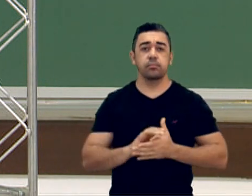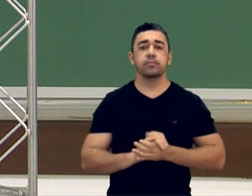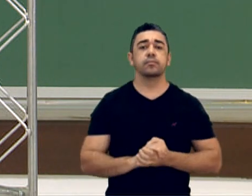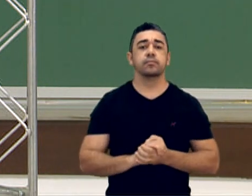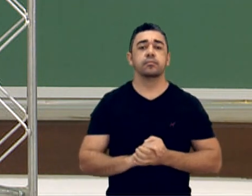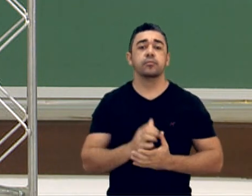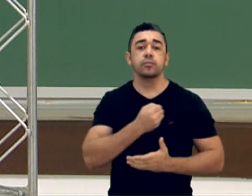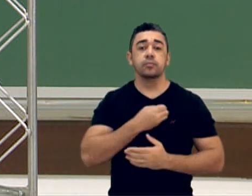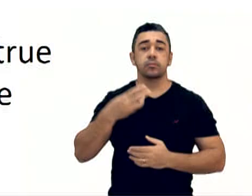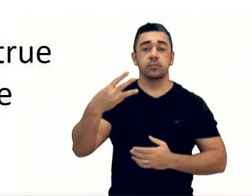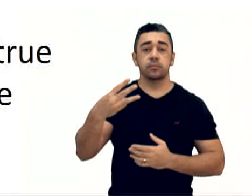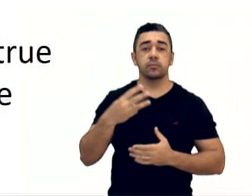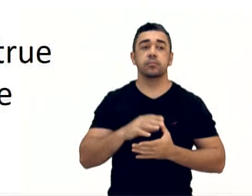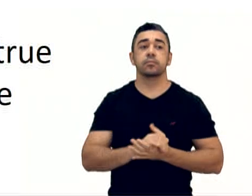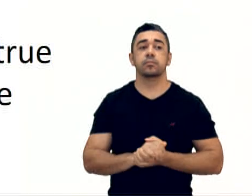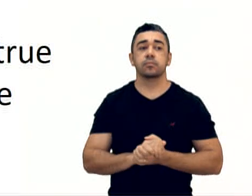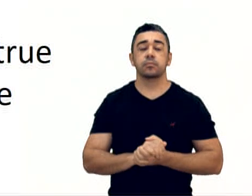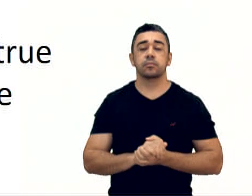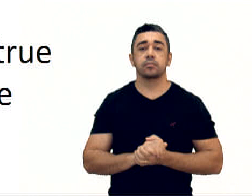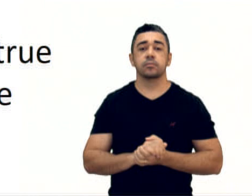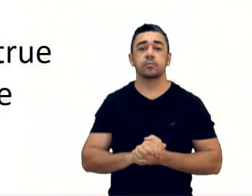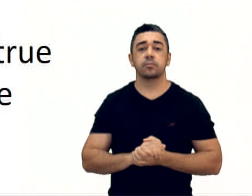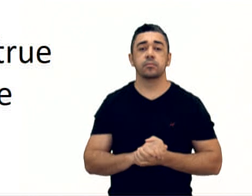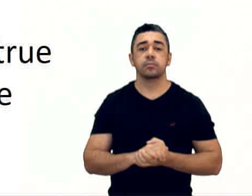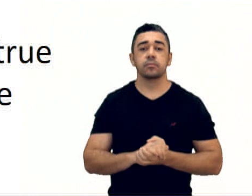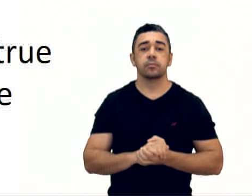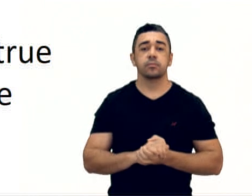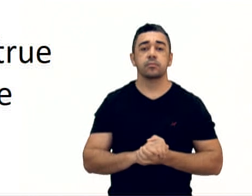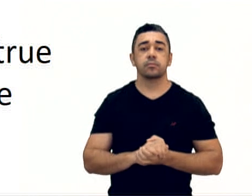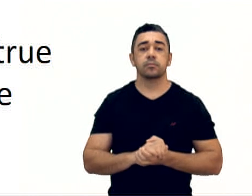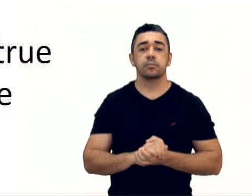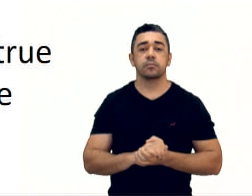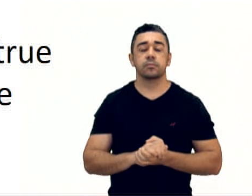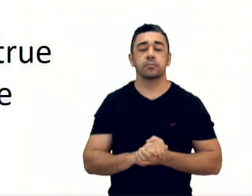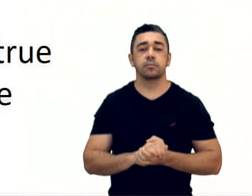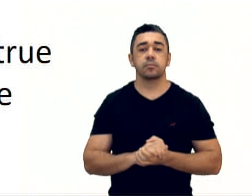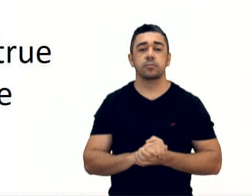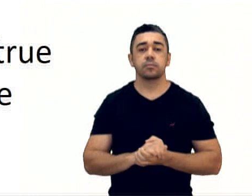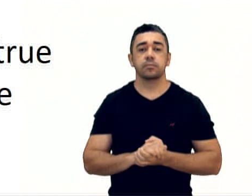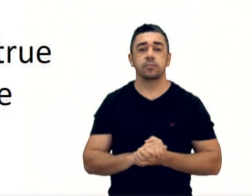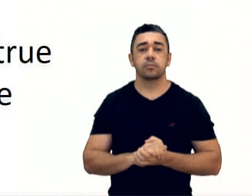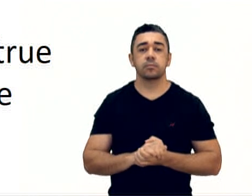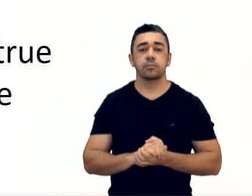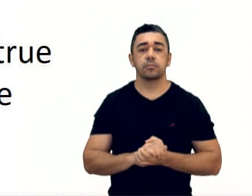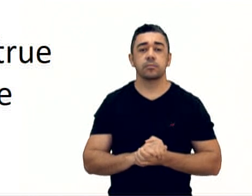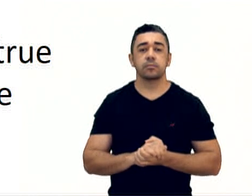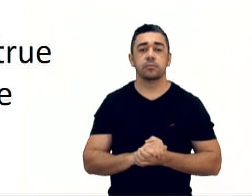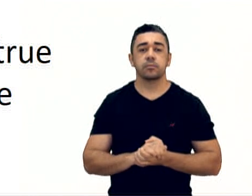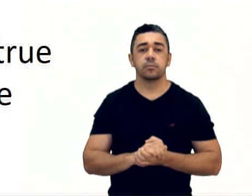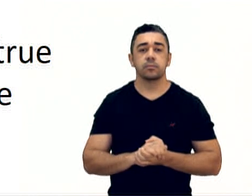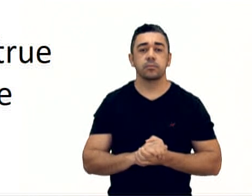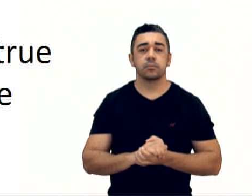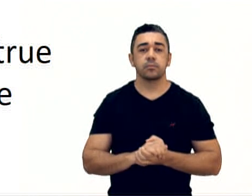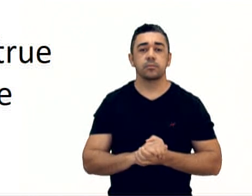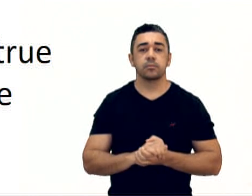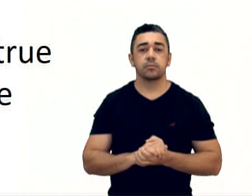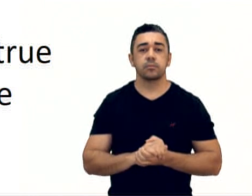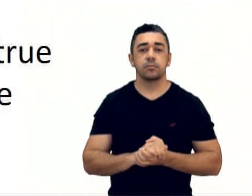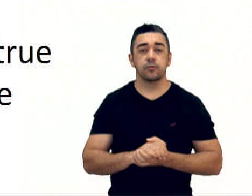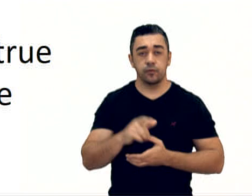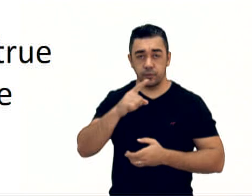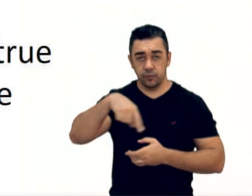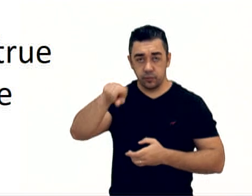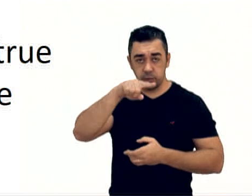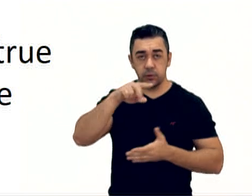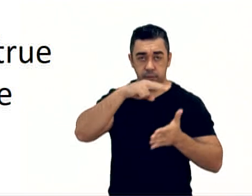Number 3. Read the sentence again and choose the correct answer. It's on the internet, so it must be true. Vocês vão